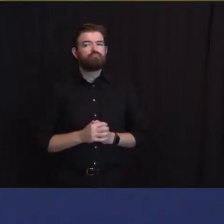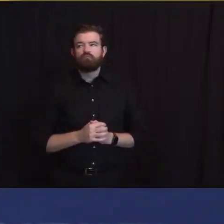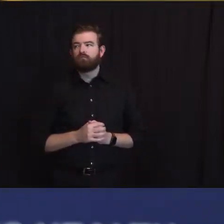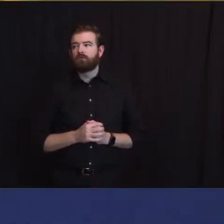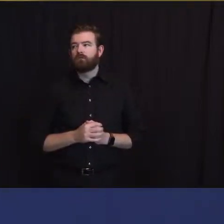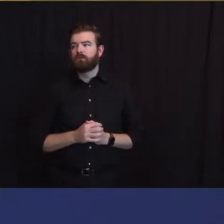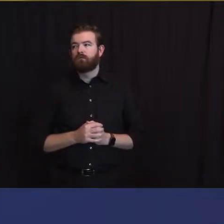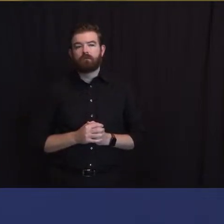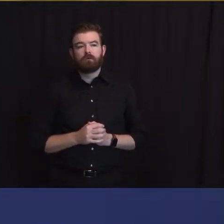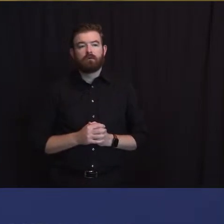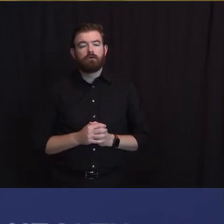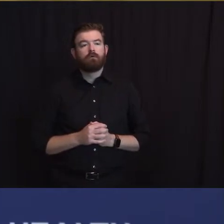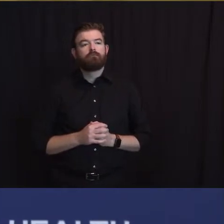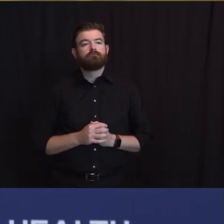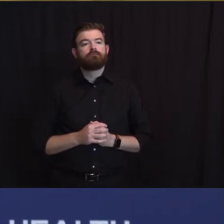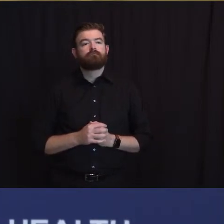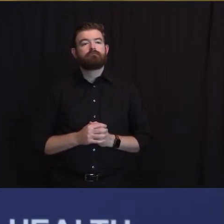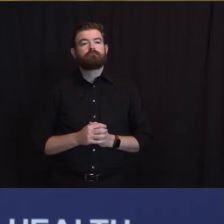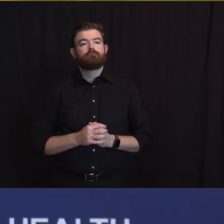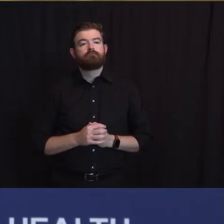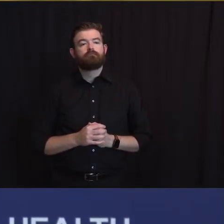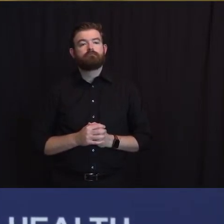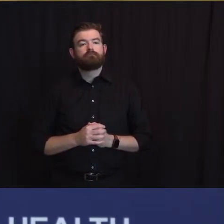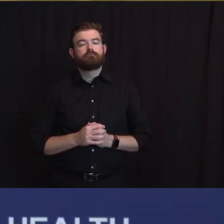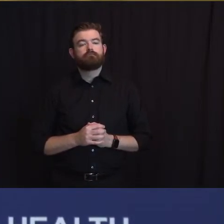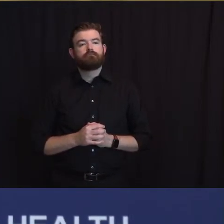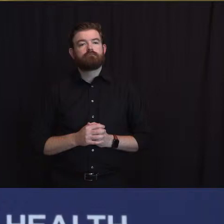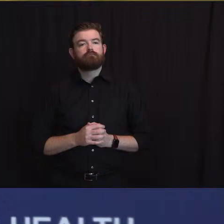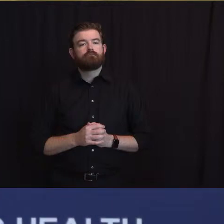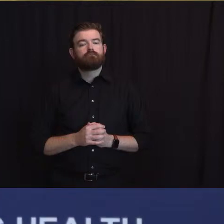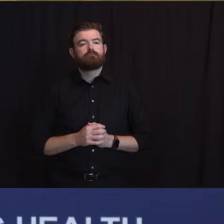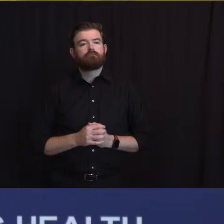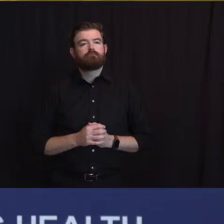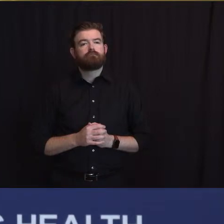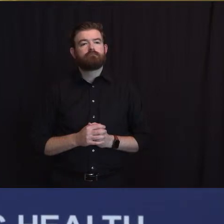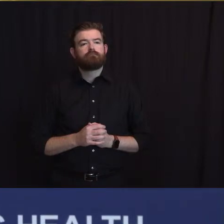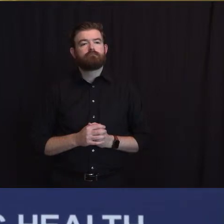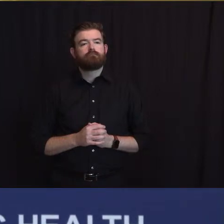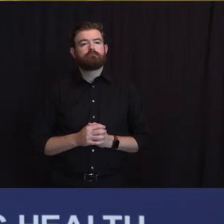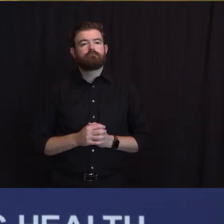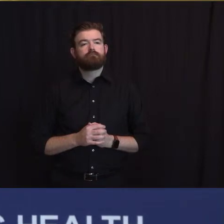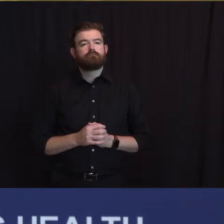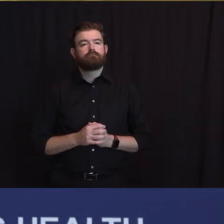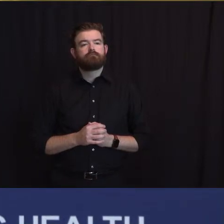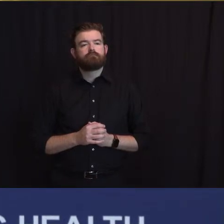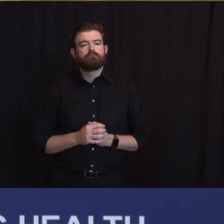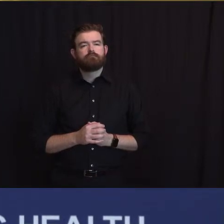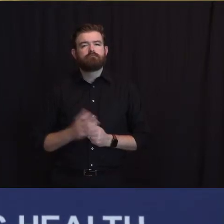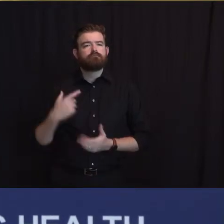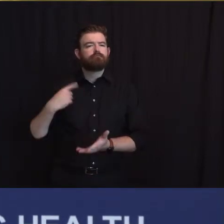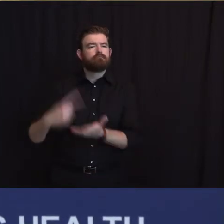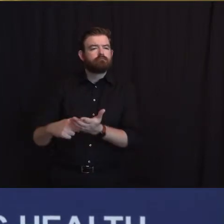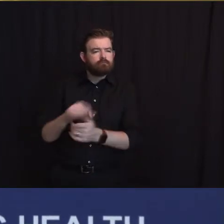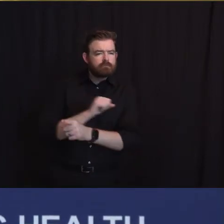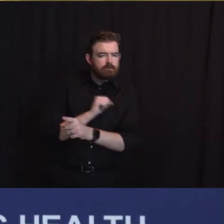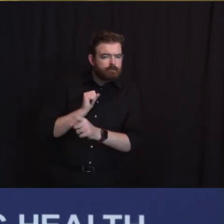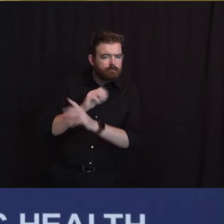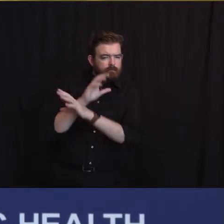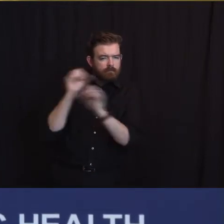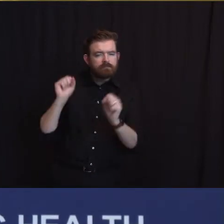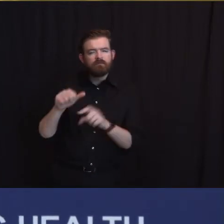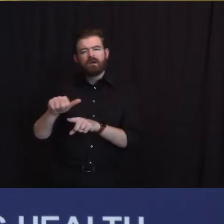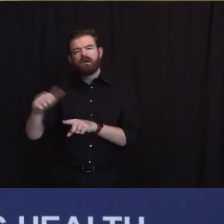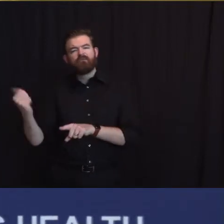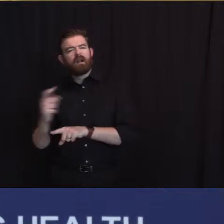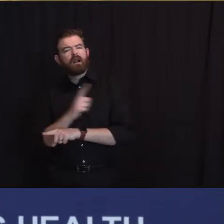package. I've spoken to the Fairfield tragedy or about it with the Senate President and with a number of other legislators. No updated